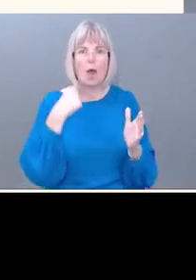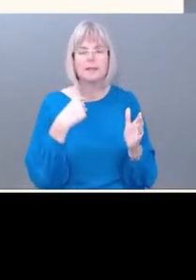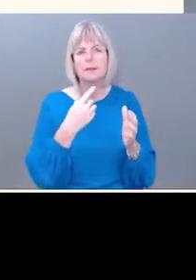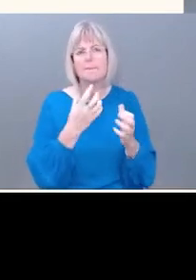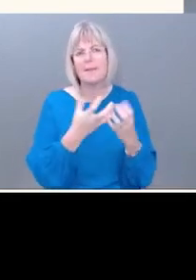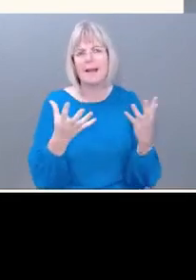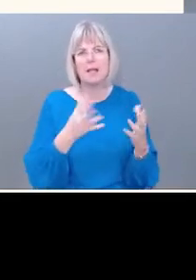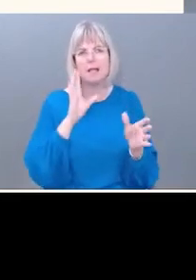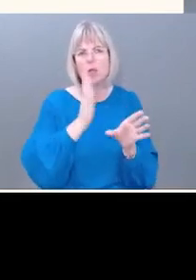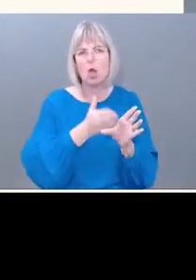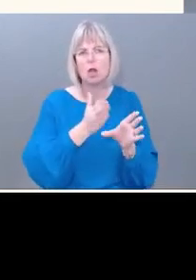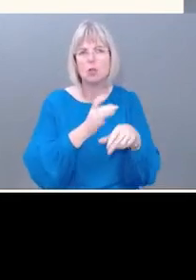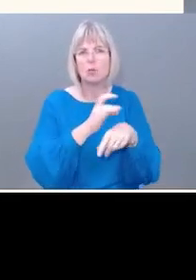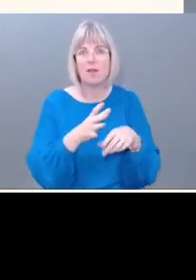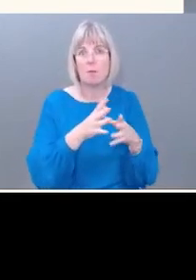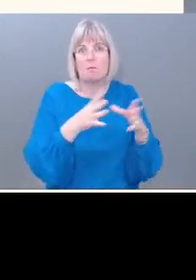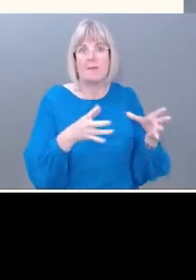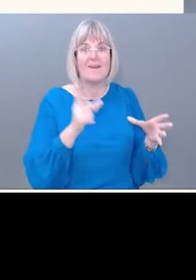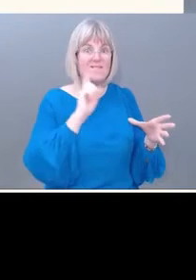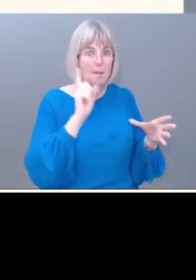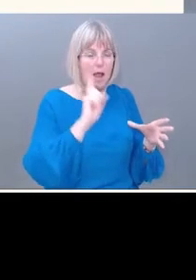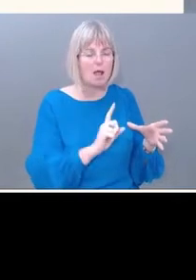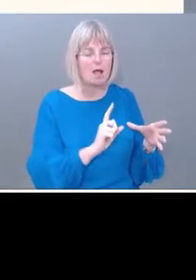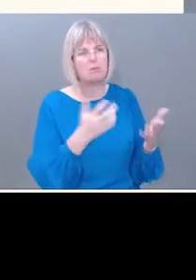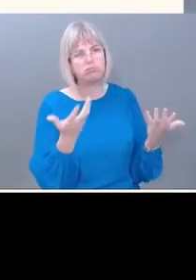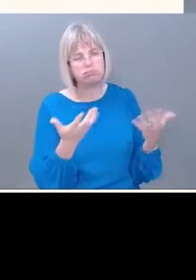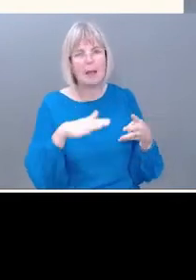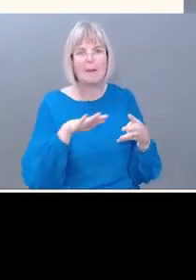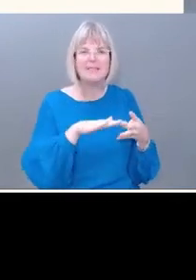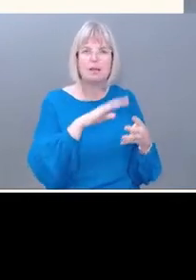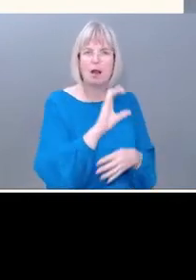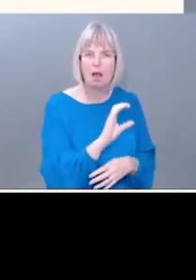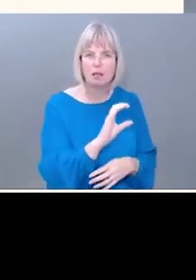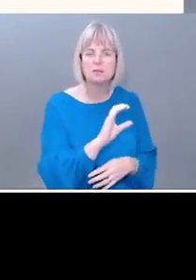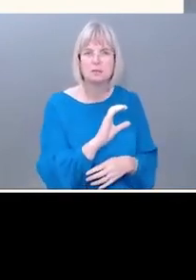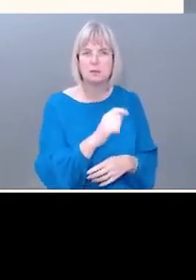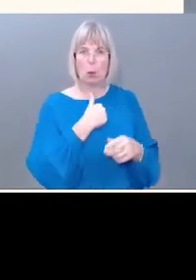you know, and mostly middle class, where we're making those selections,